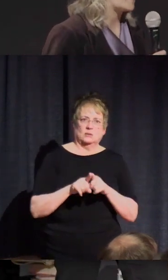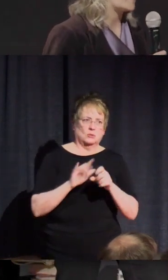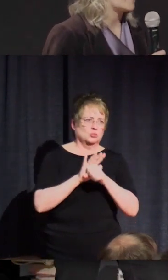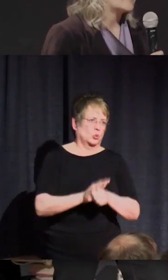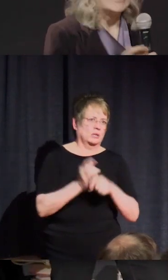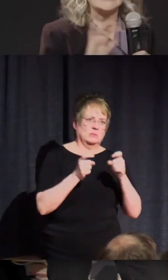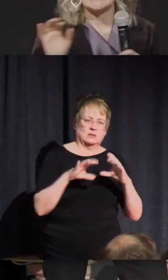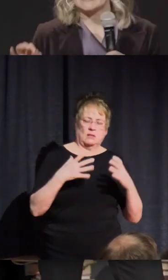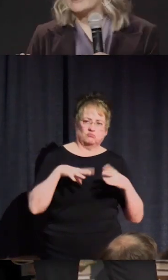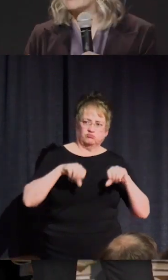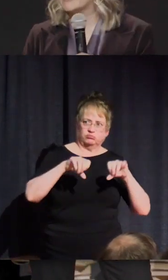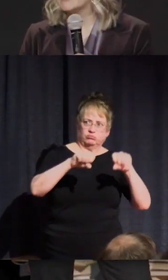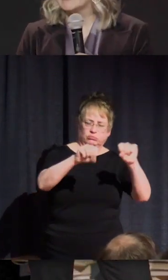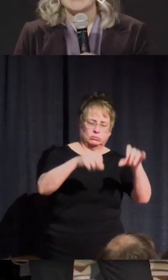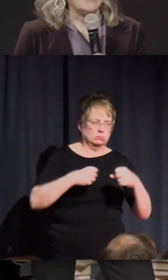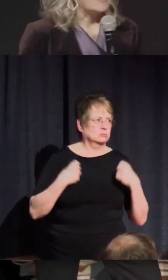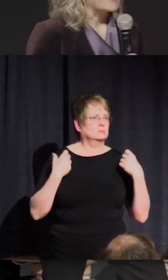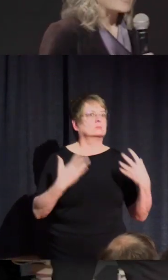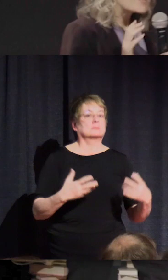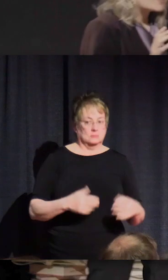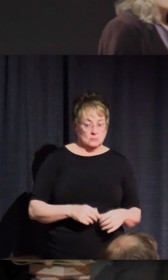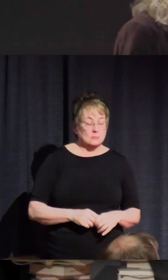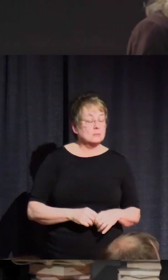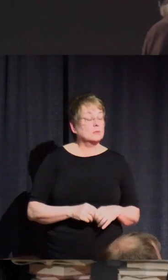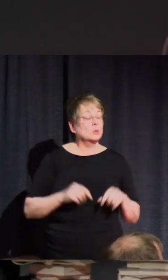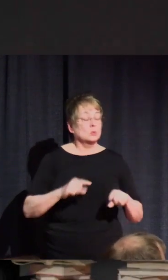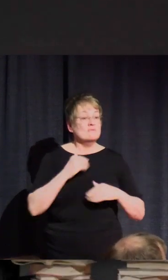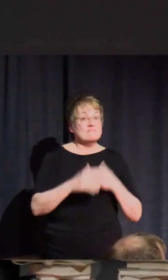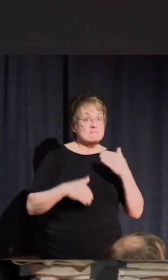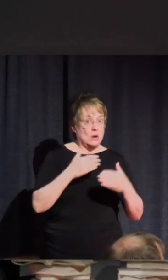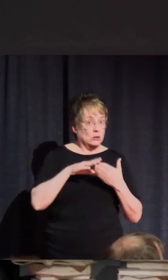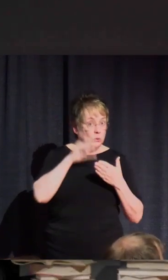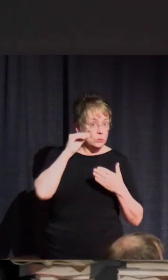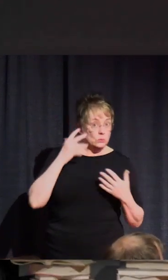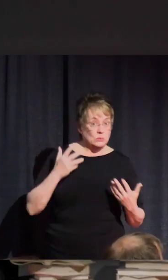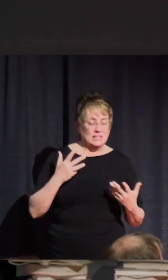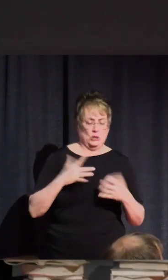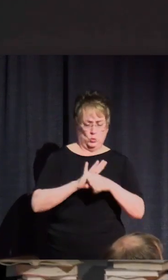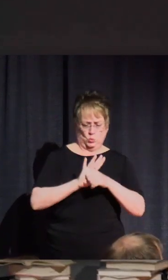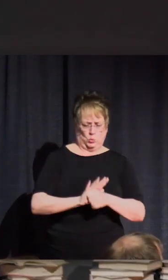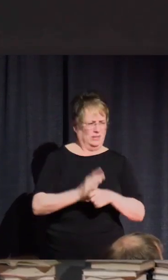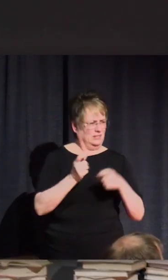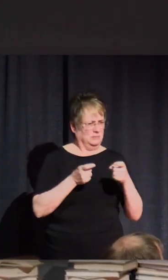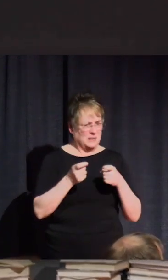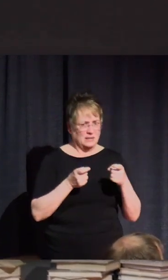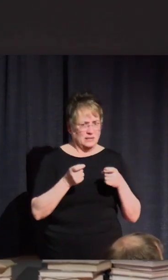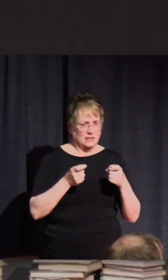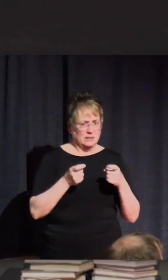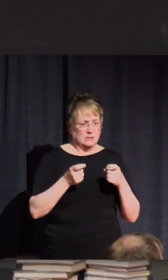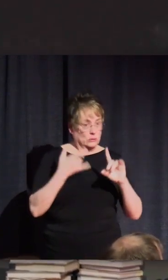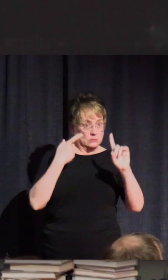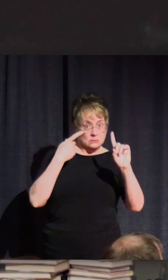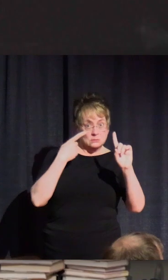management classes, like a ton. And in this process, though, what I really learned was, you know, stress management, it's really not